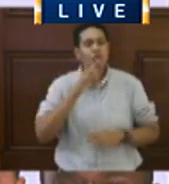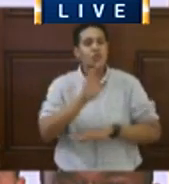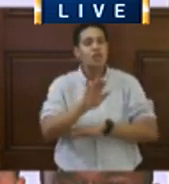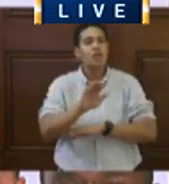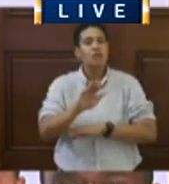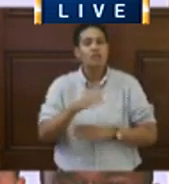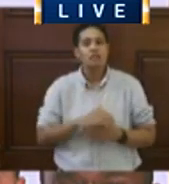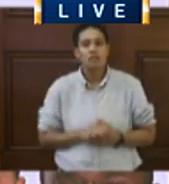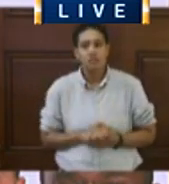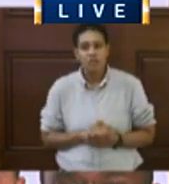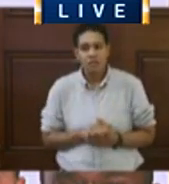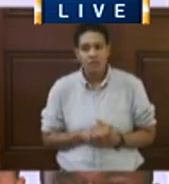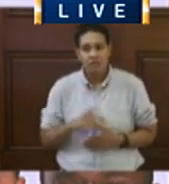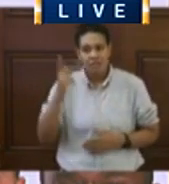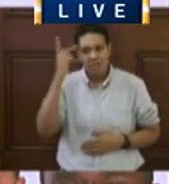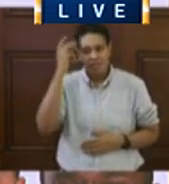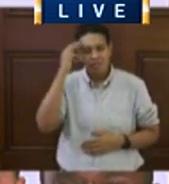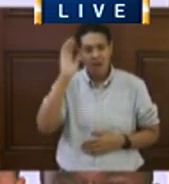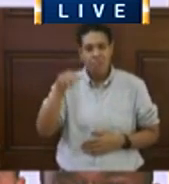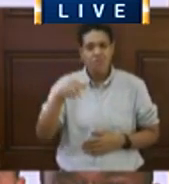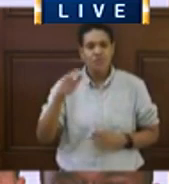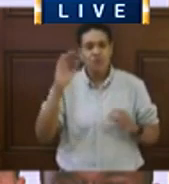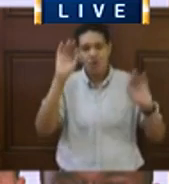Good afternoon, Mr. Wignall.